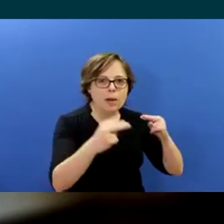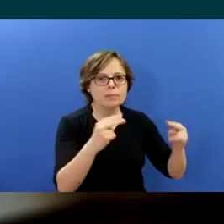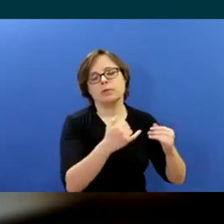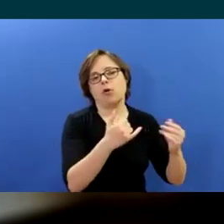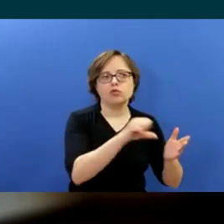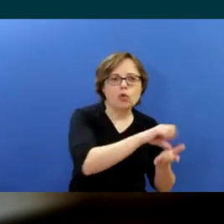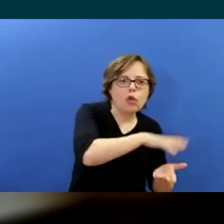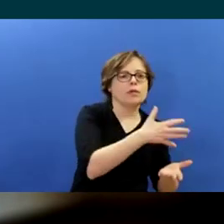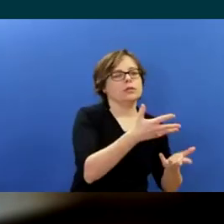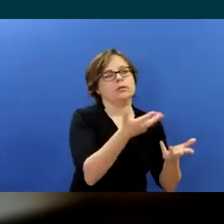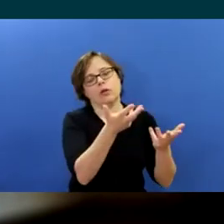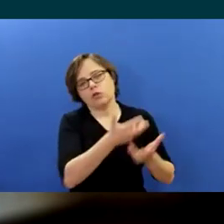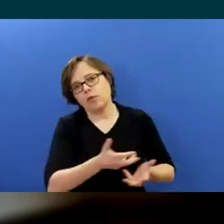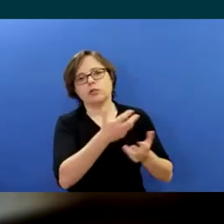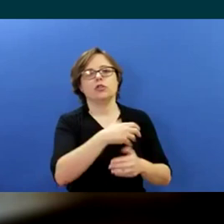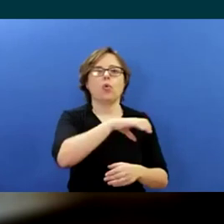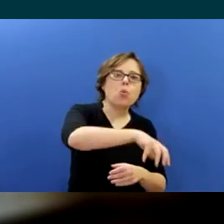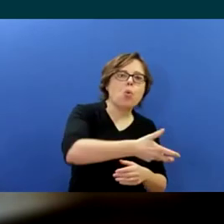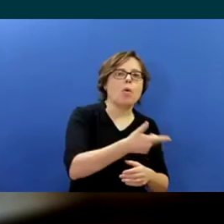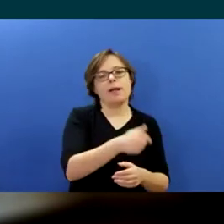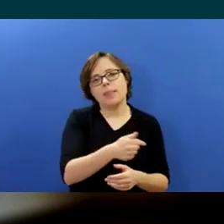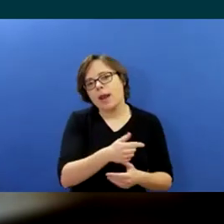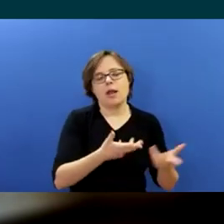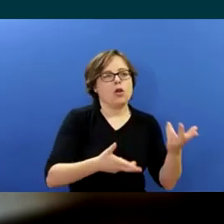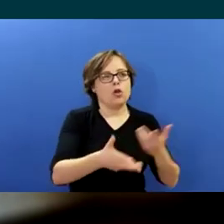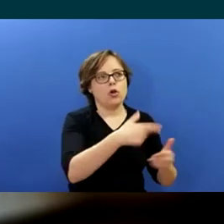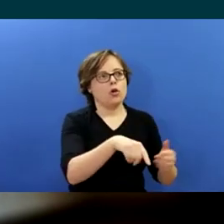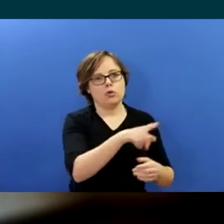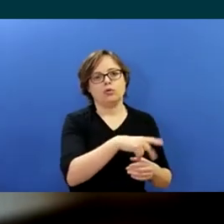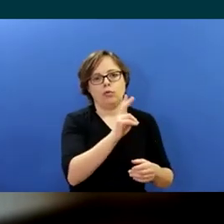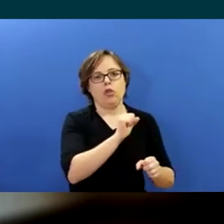that are important in the neighborhood want.